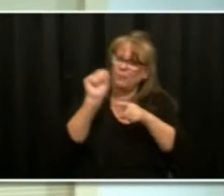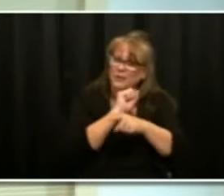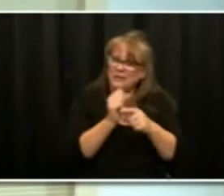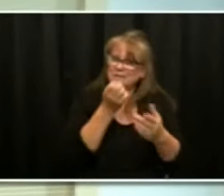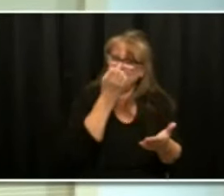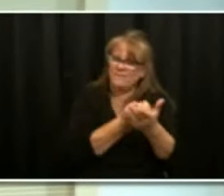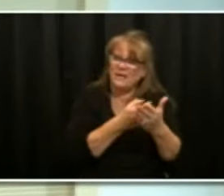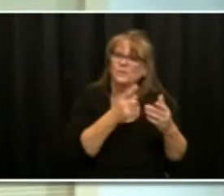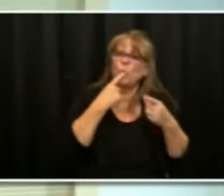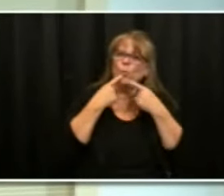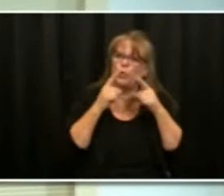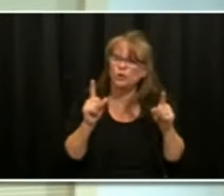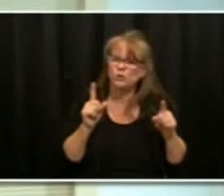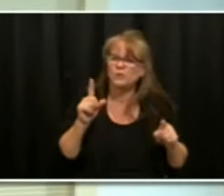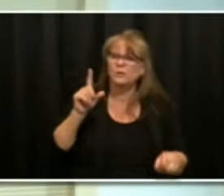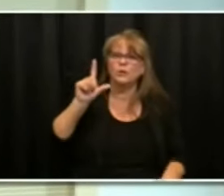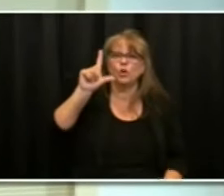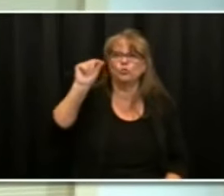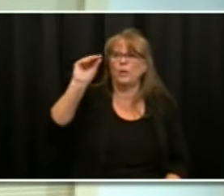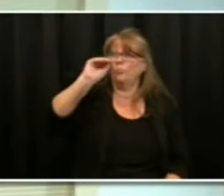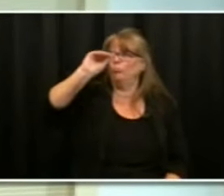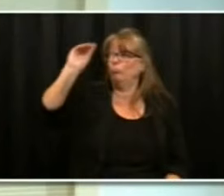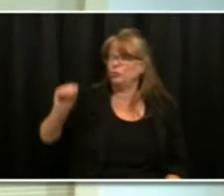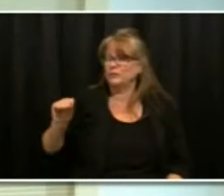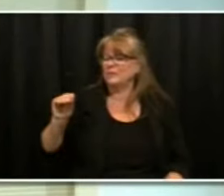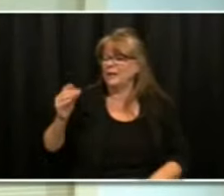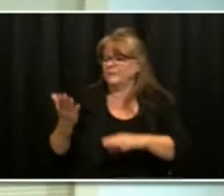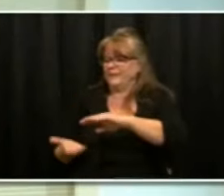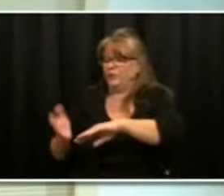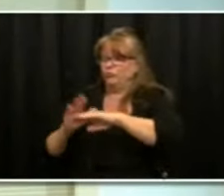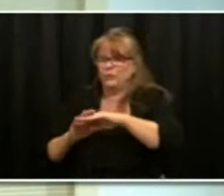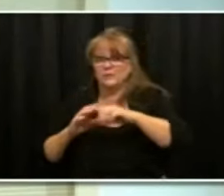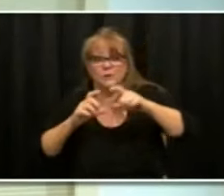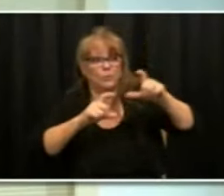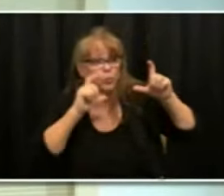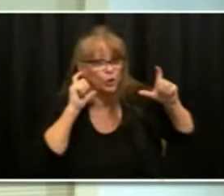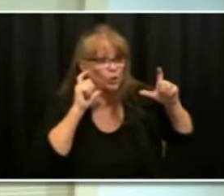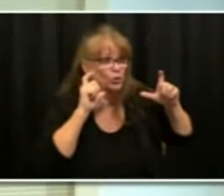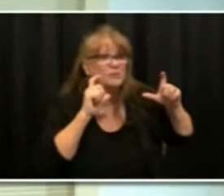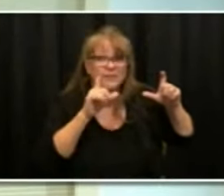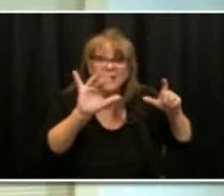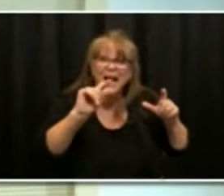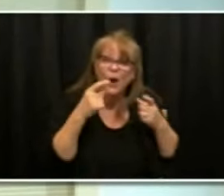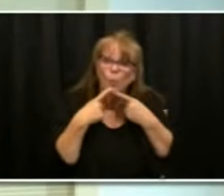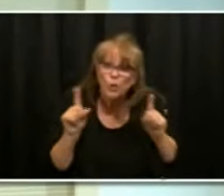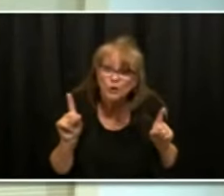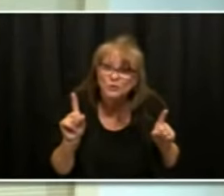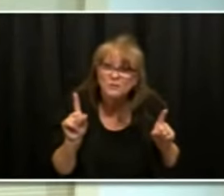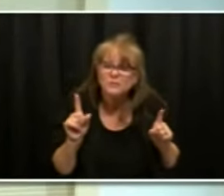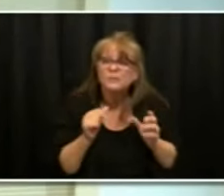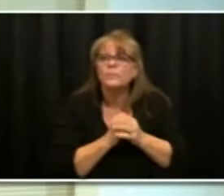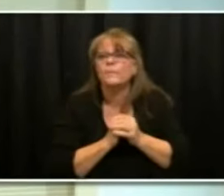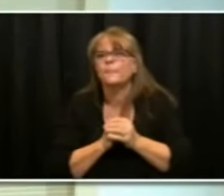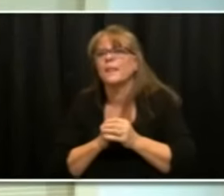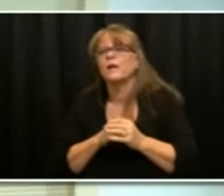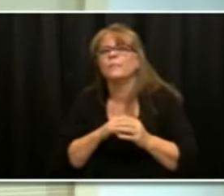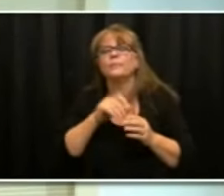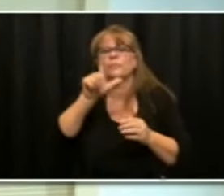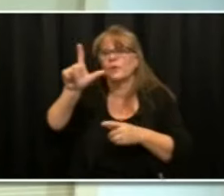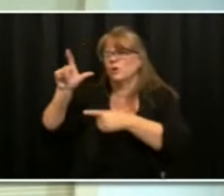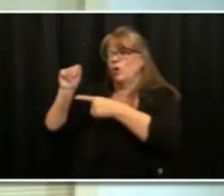in jurisdictions that had a mask wearing requirement. So we did one. It's the interaction of law and psychology,